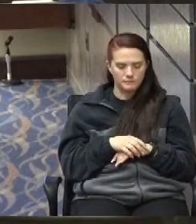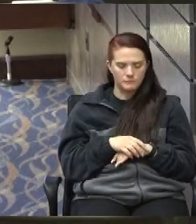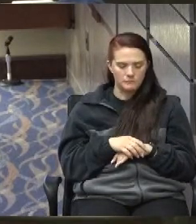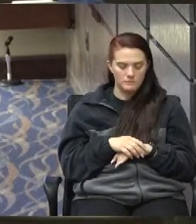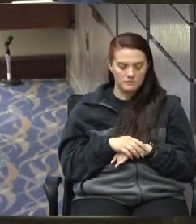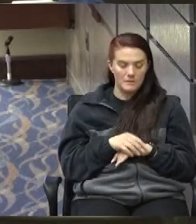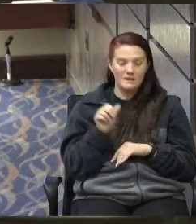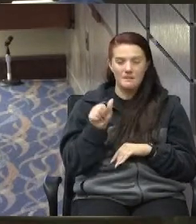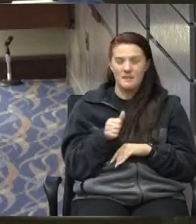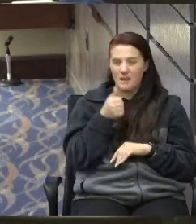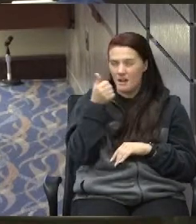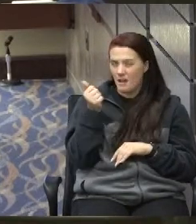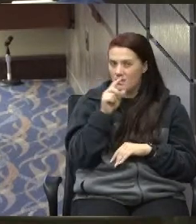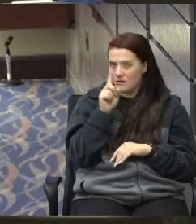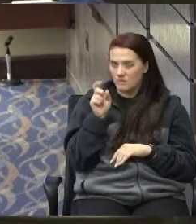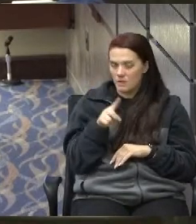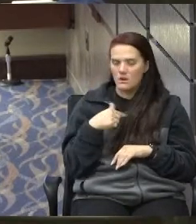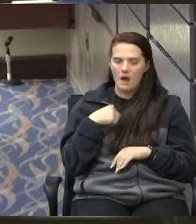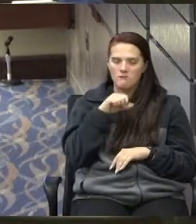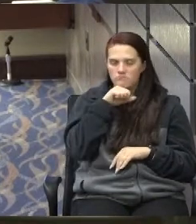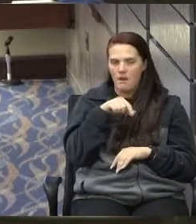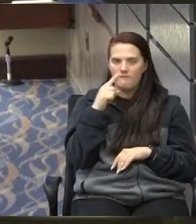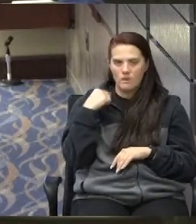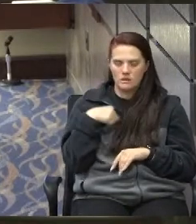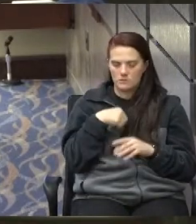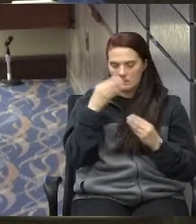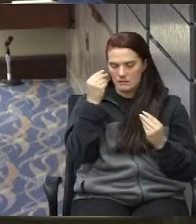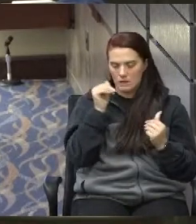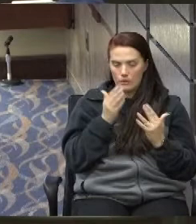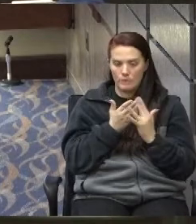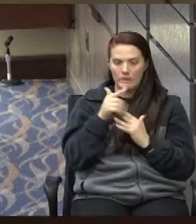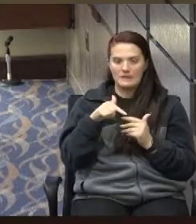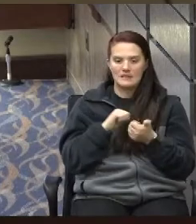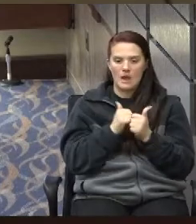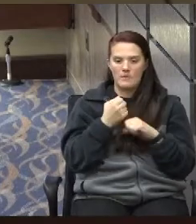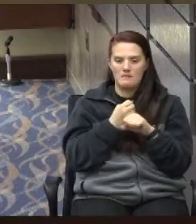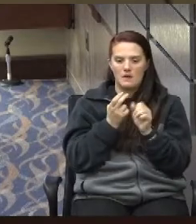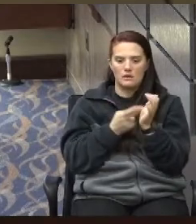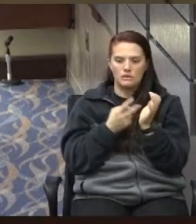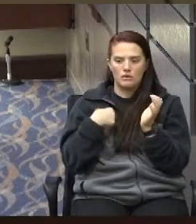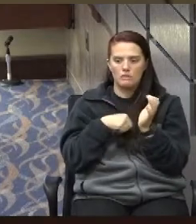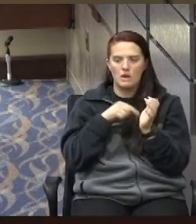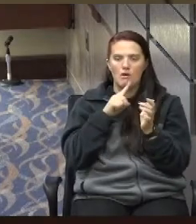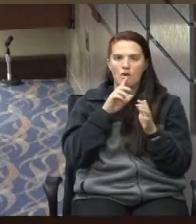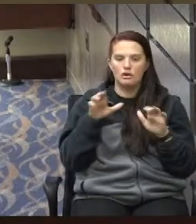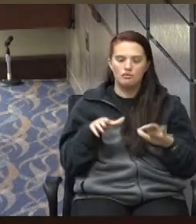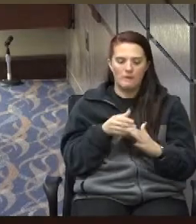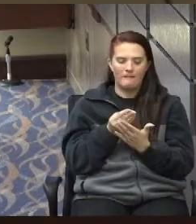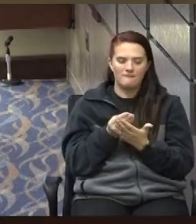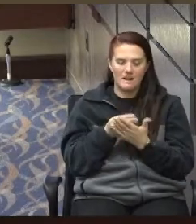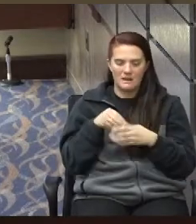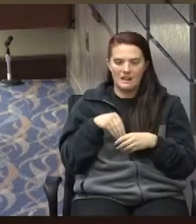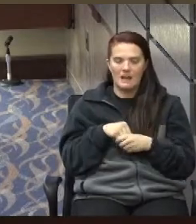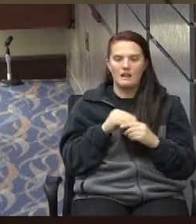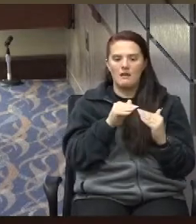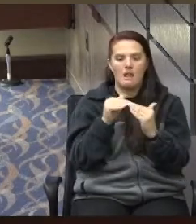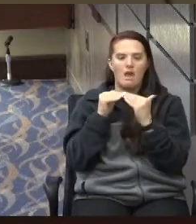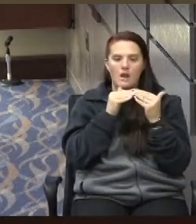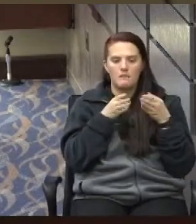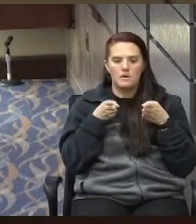The other question that I would just love for us to consider as we think through this is how do we make sure that we are doing funding in an equitable